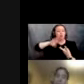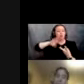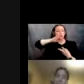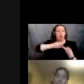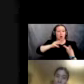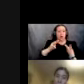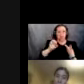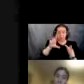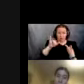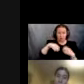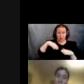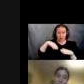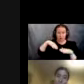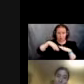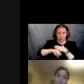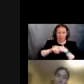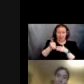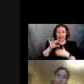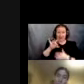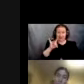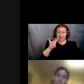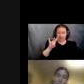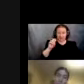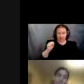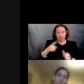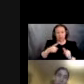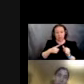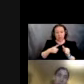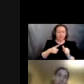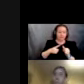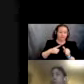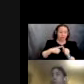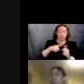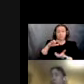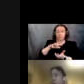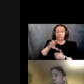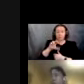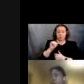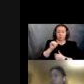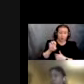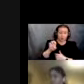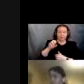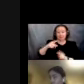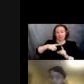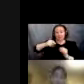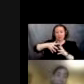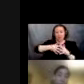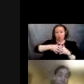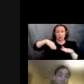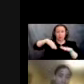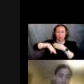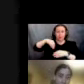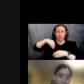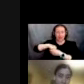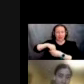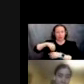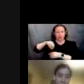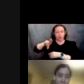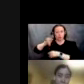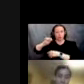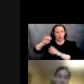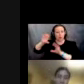1870 as the first mixed race Japanese American born in the contiguous 48 that we know of.